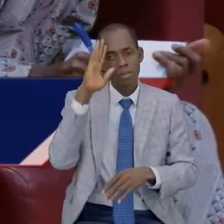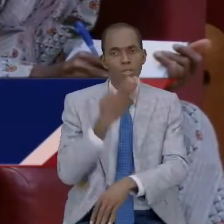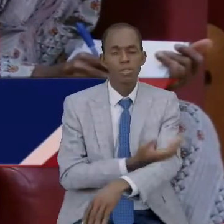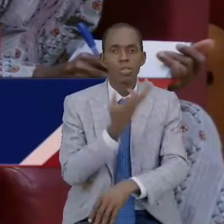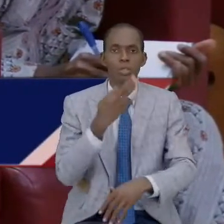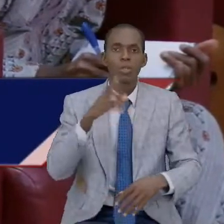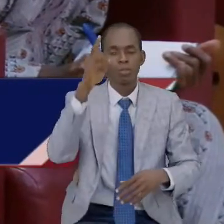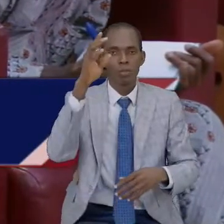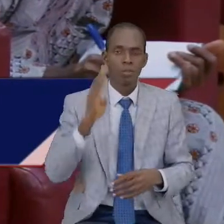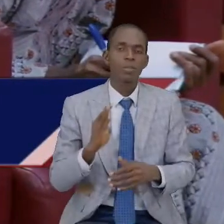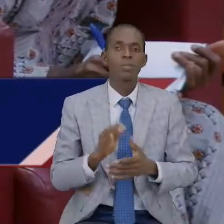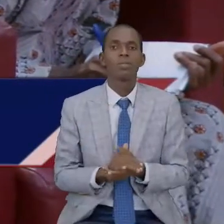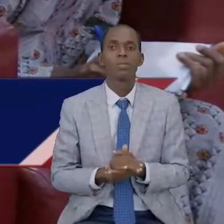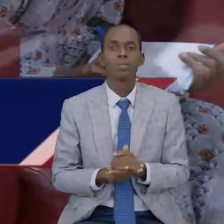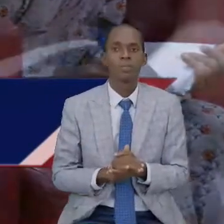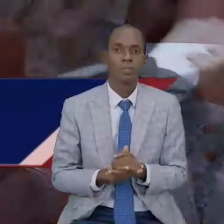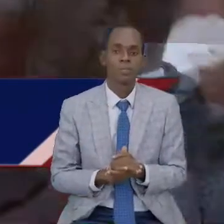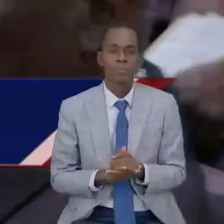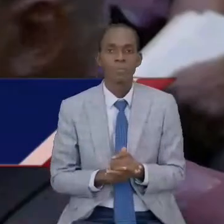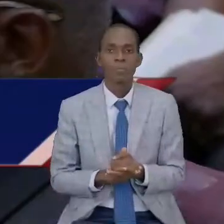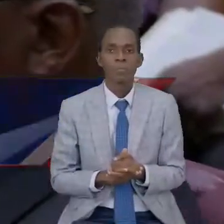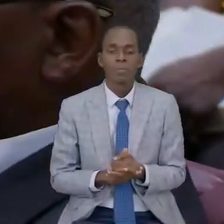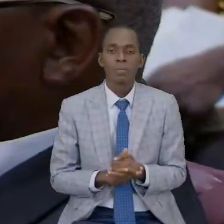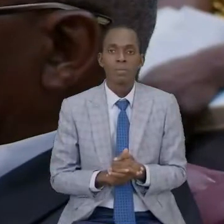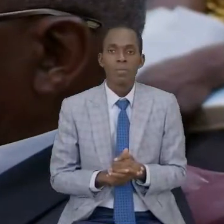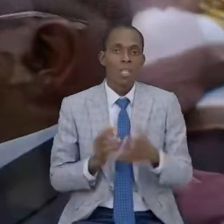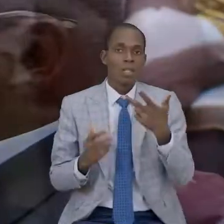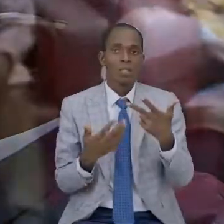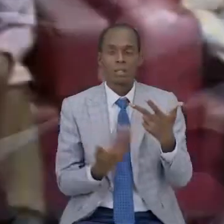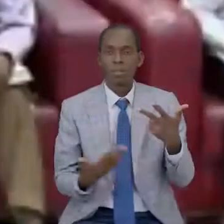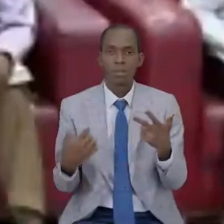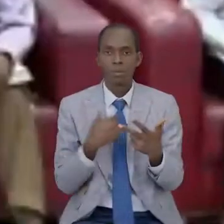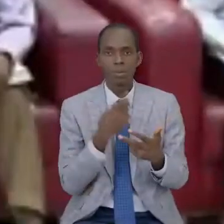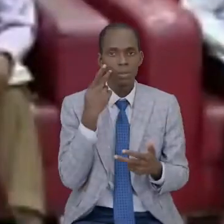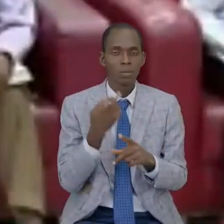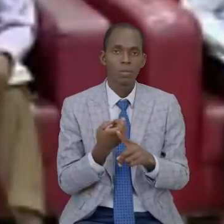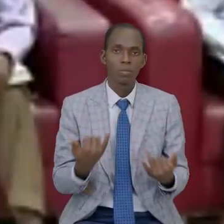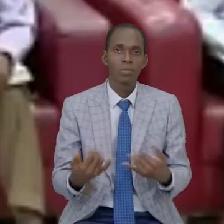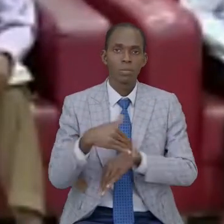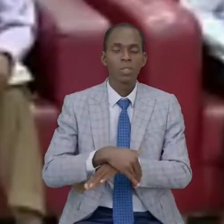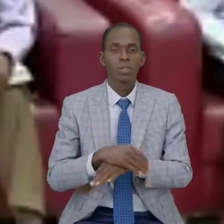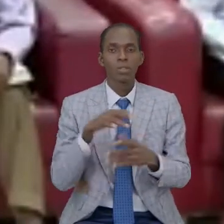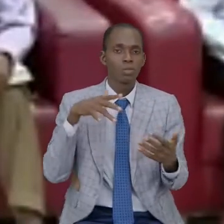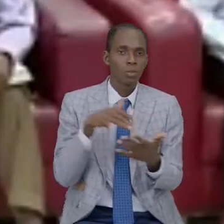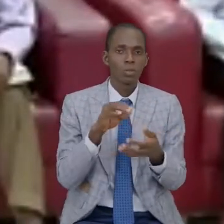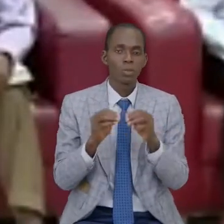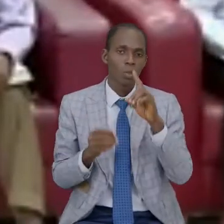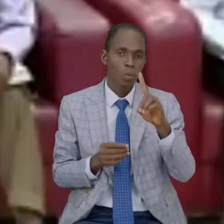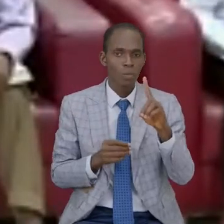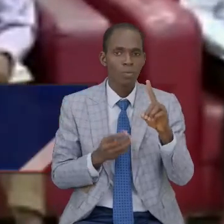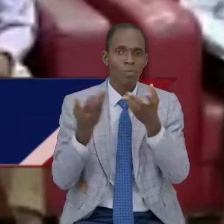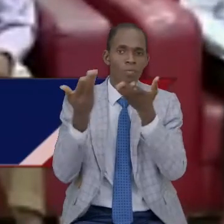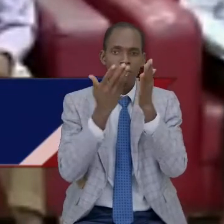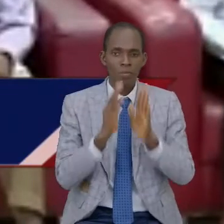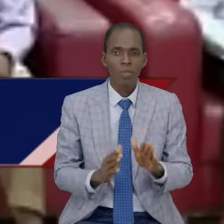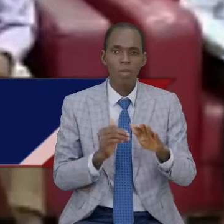and Status of the Sons of God. Three things we're looking at in the study tonight. Number one, servants